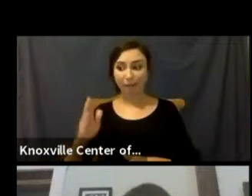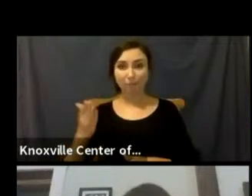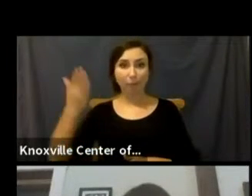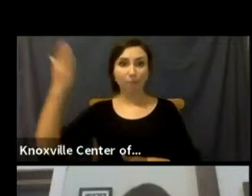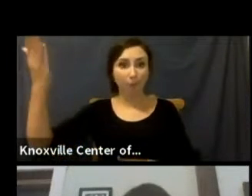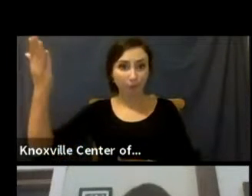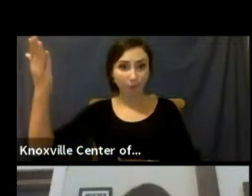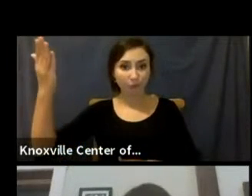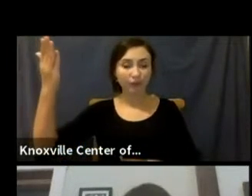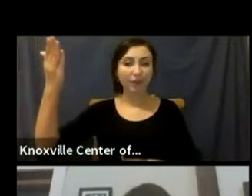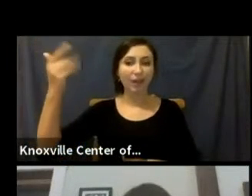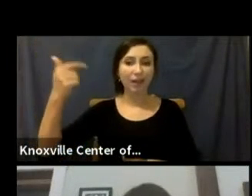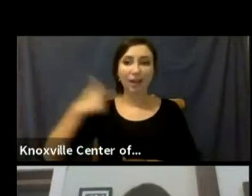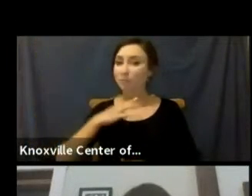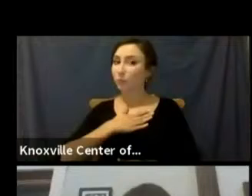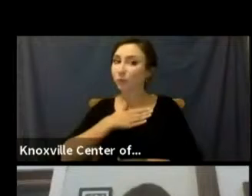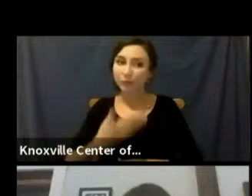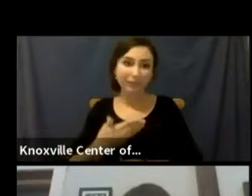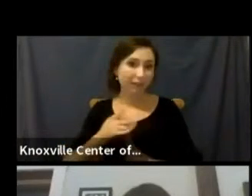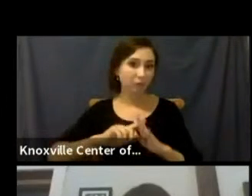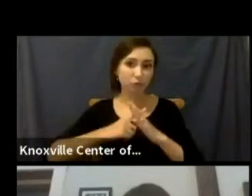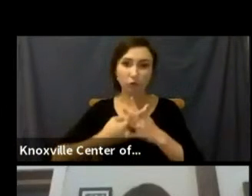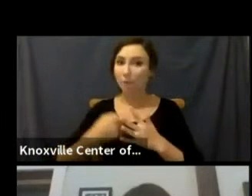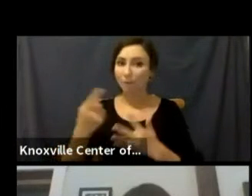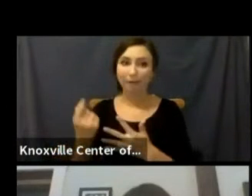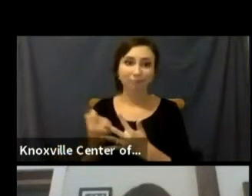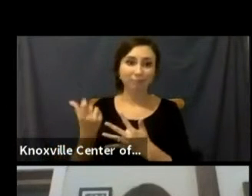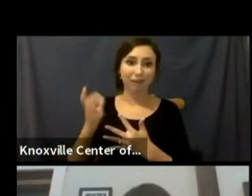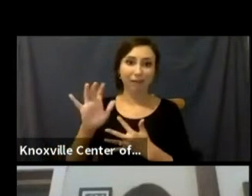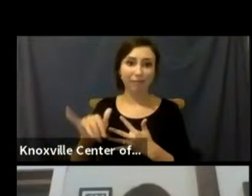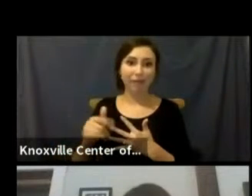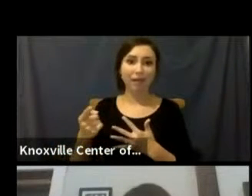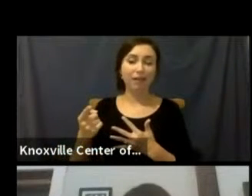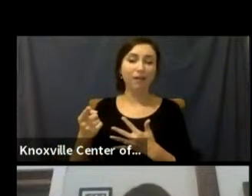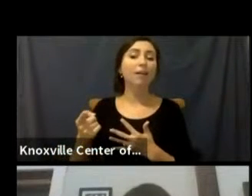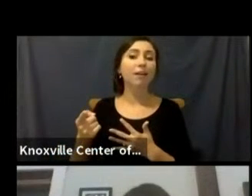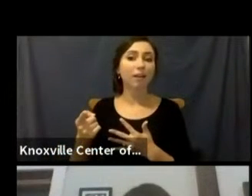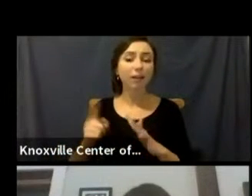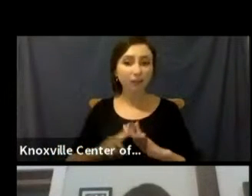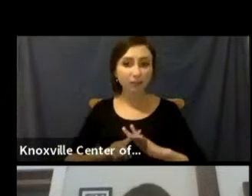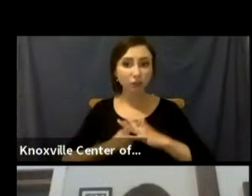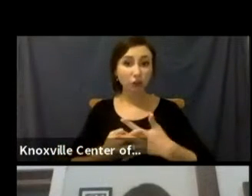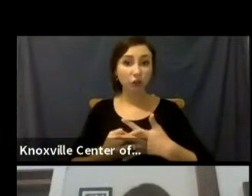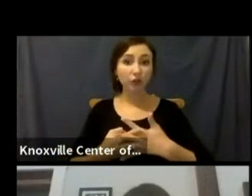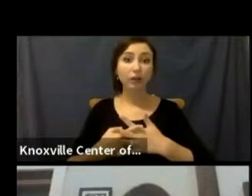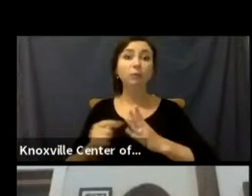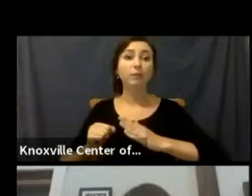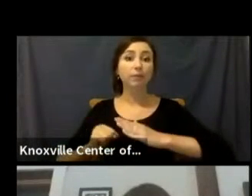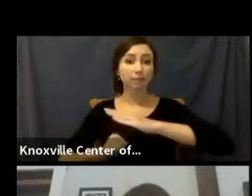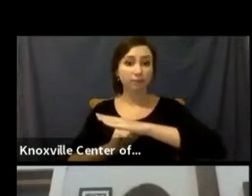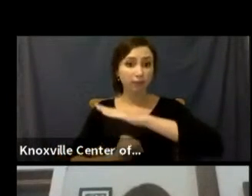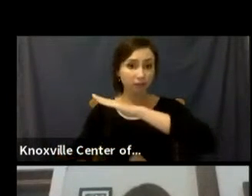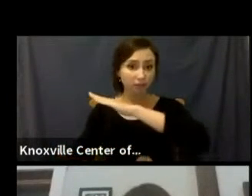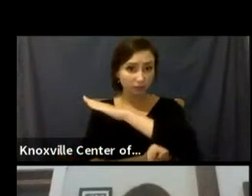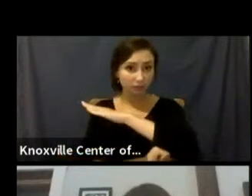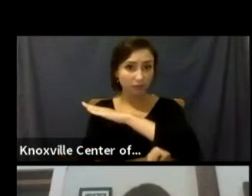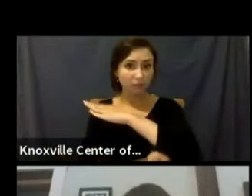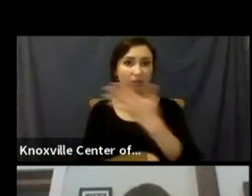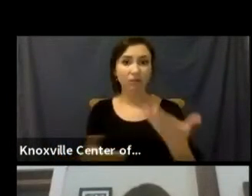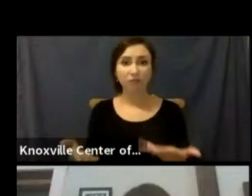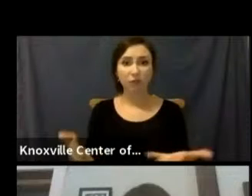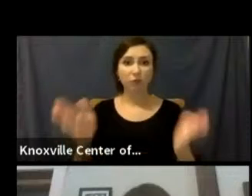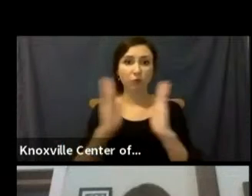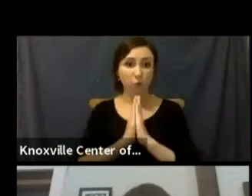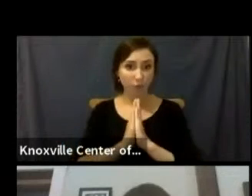start by taking that out and by starting with a foundation of a request